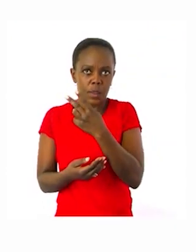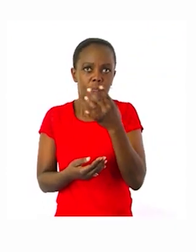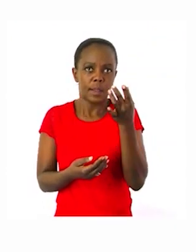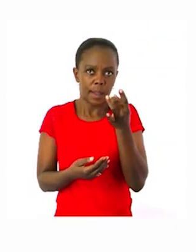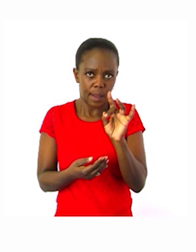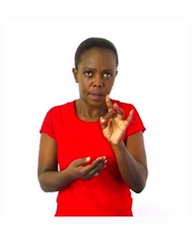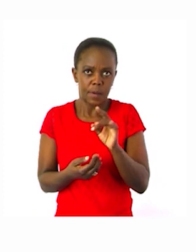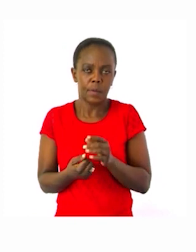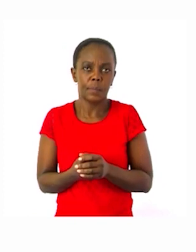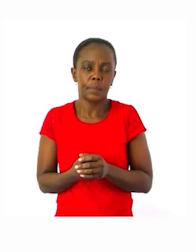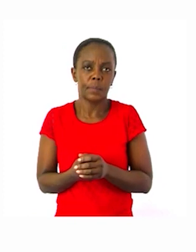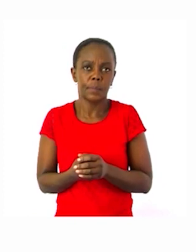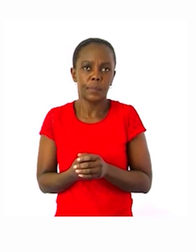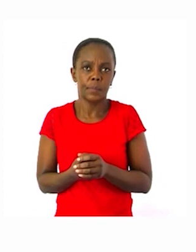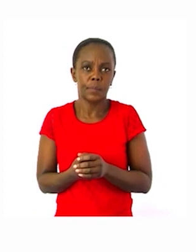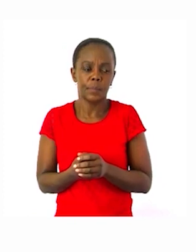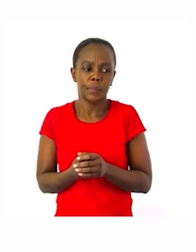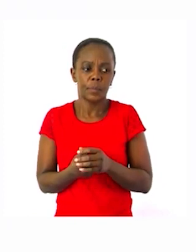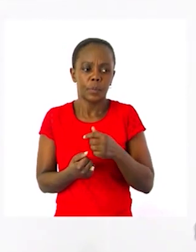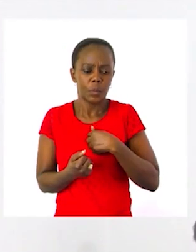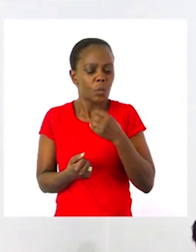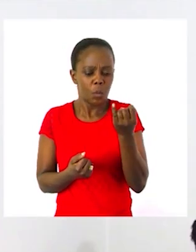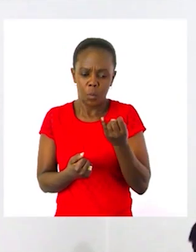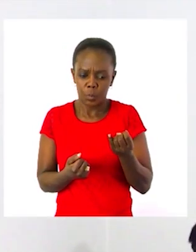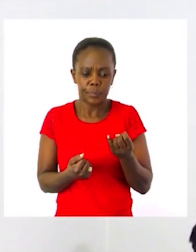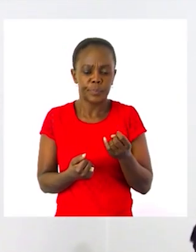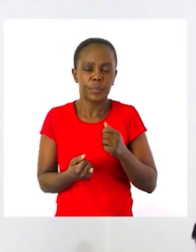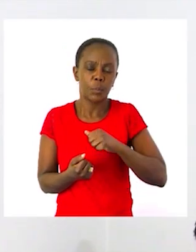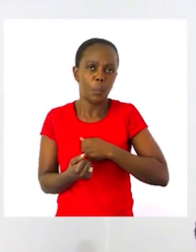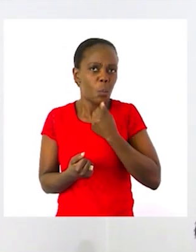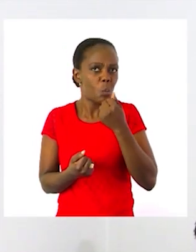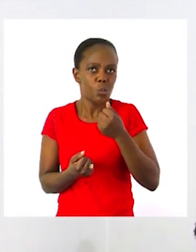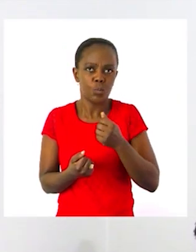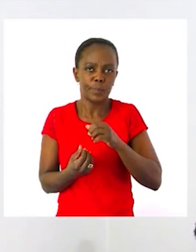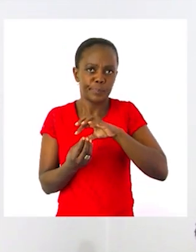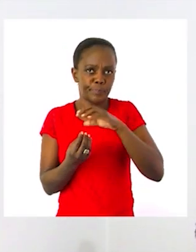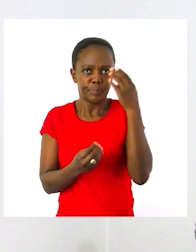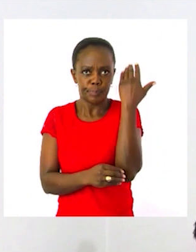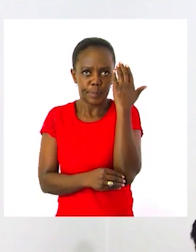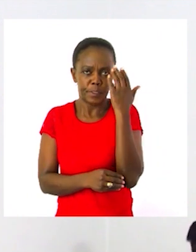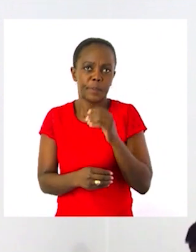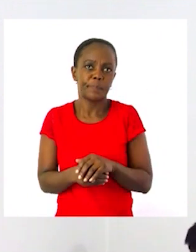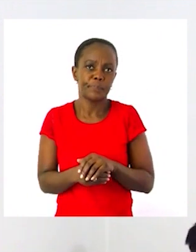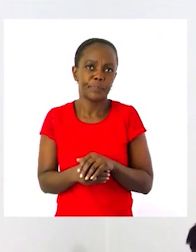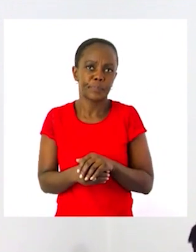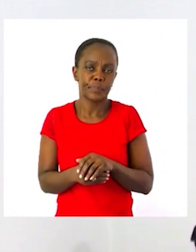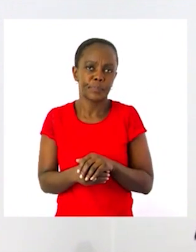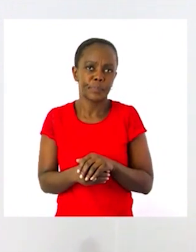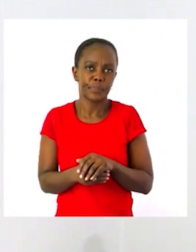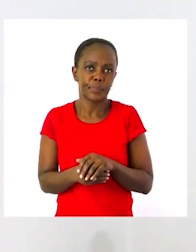28. I have drawn my own picture. Let's look at the